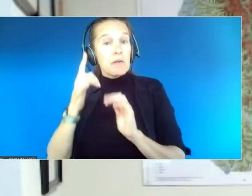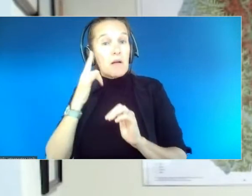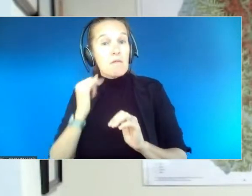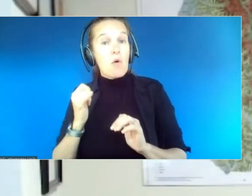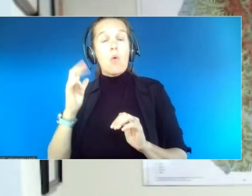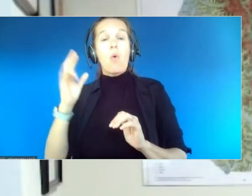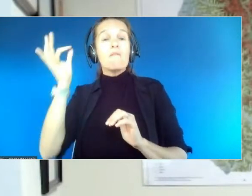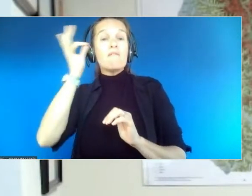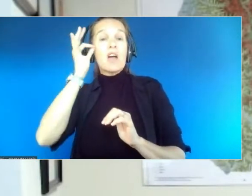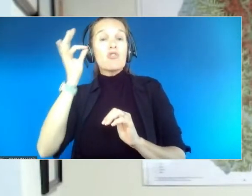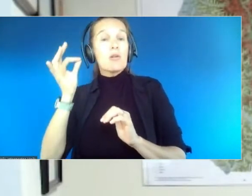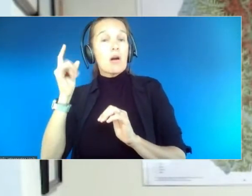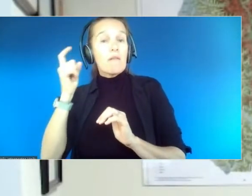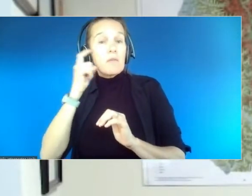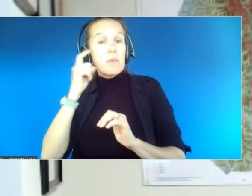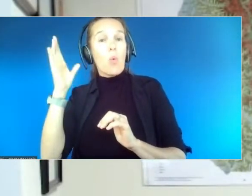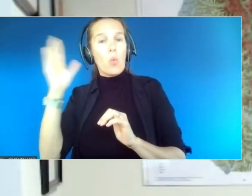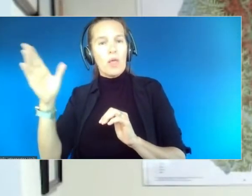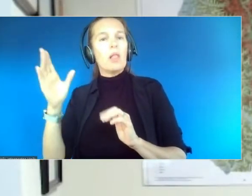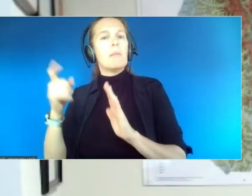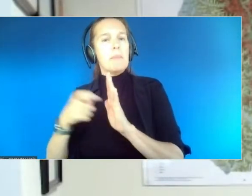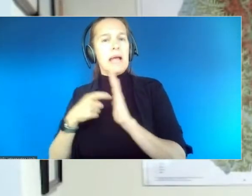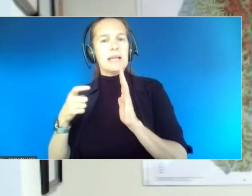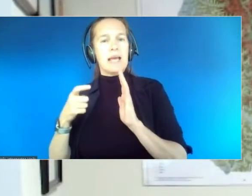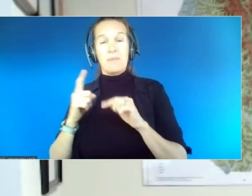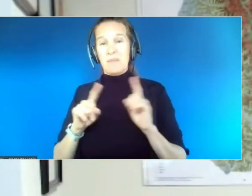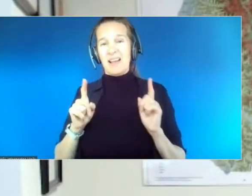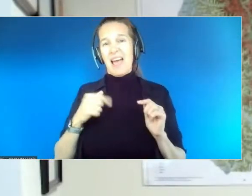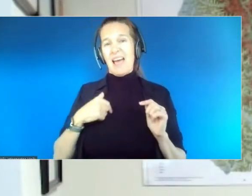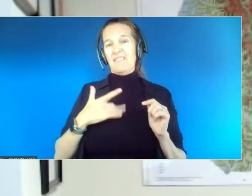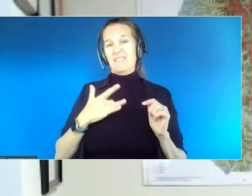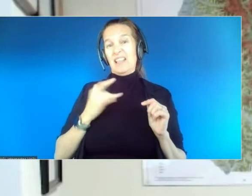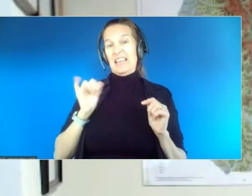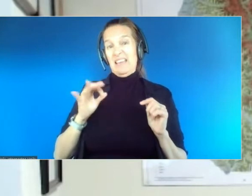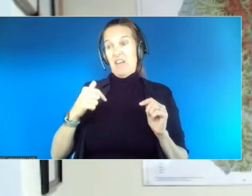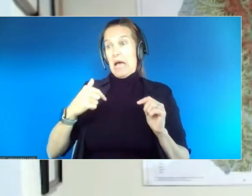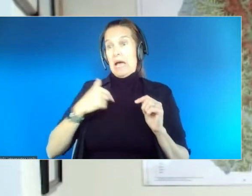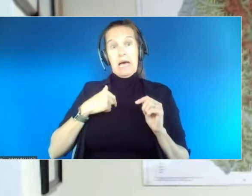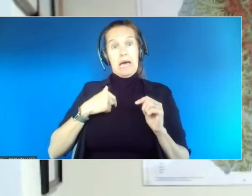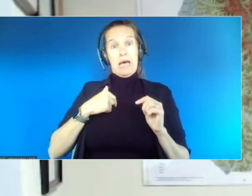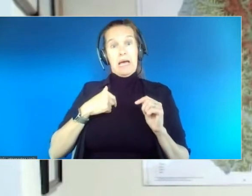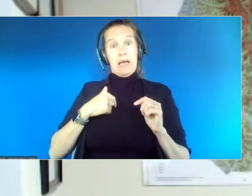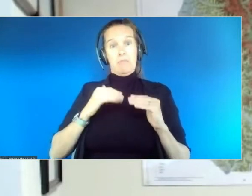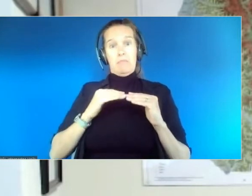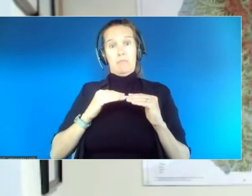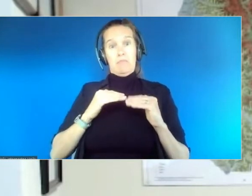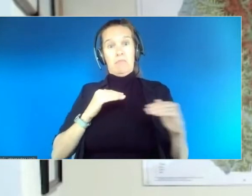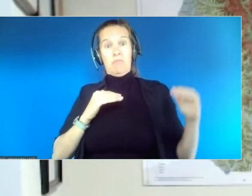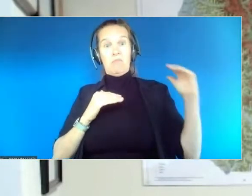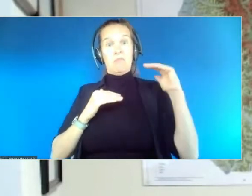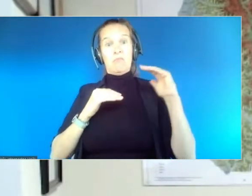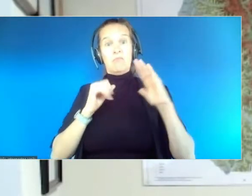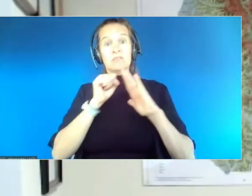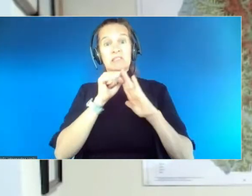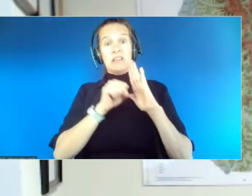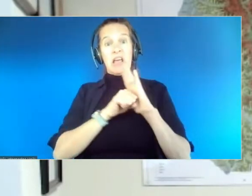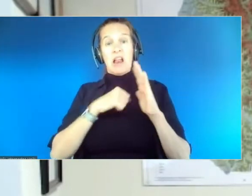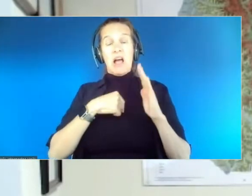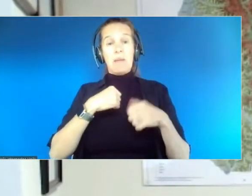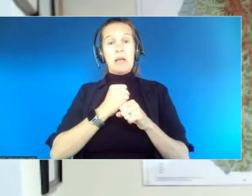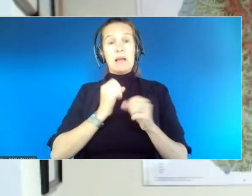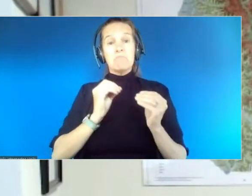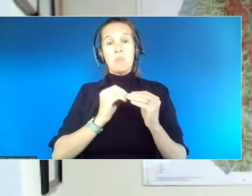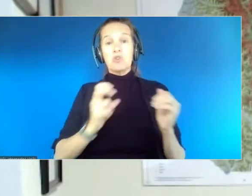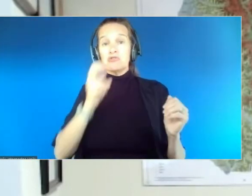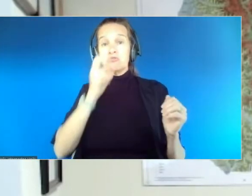I were to step way ahead of the state or ahead of what our community will listen to, I think it'll